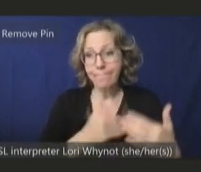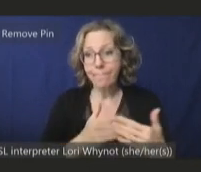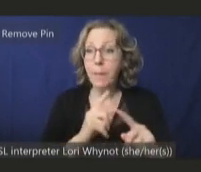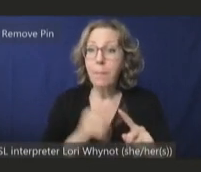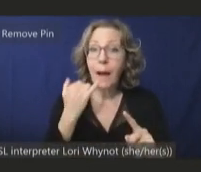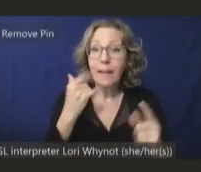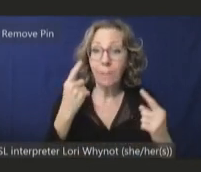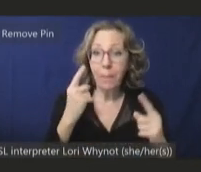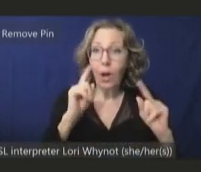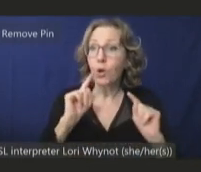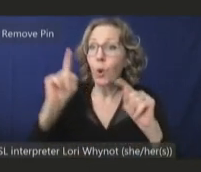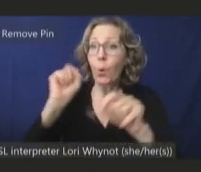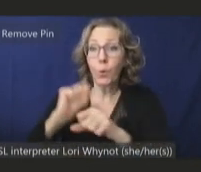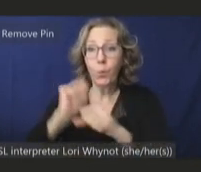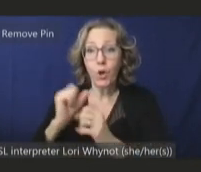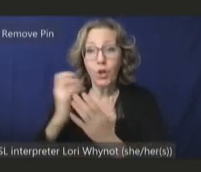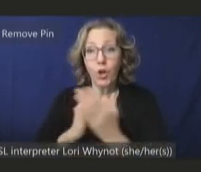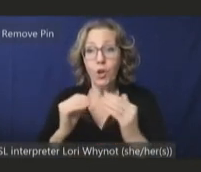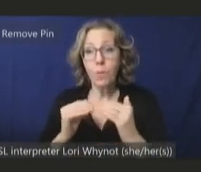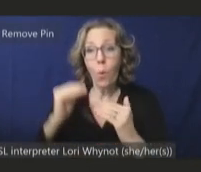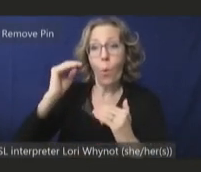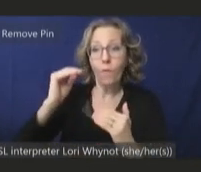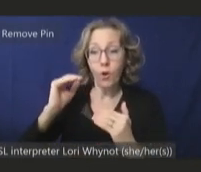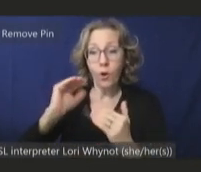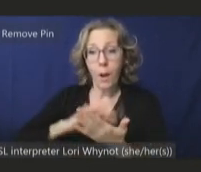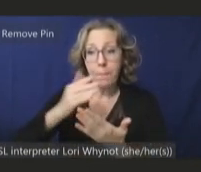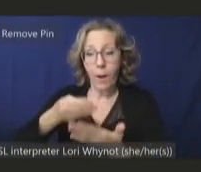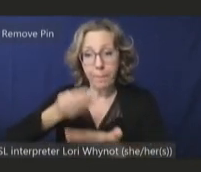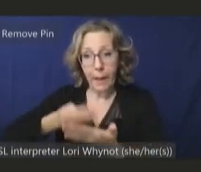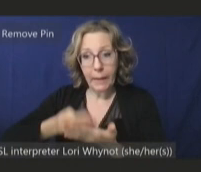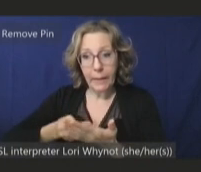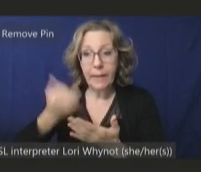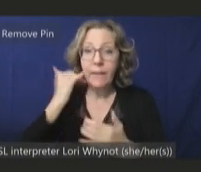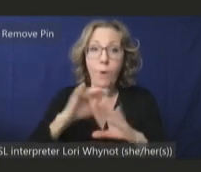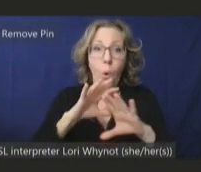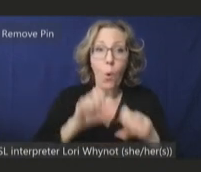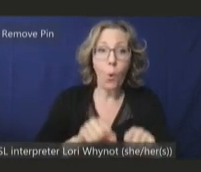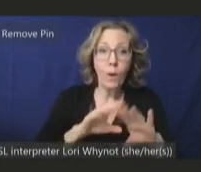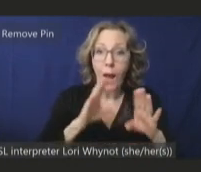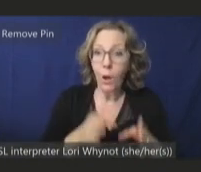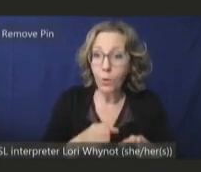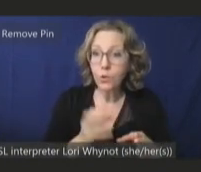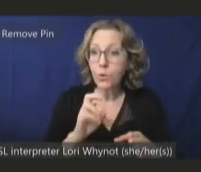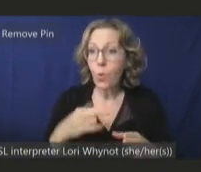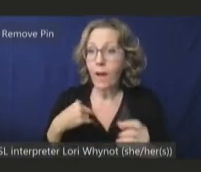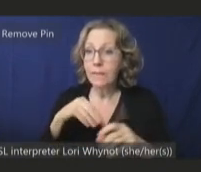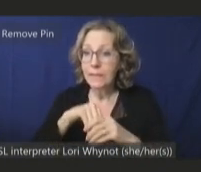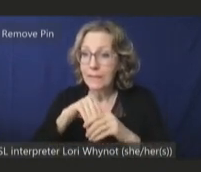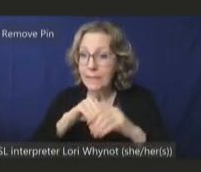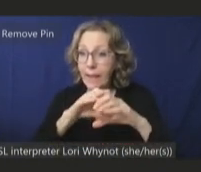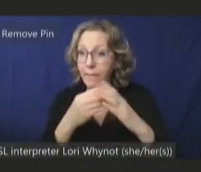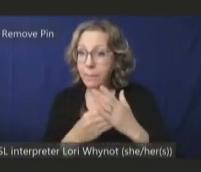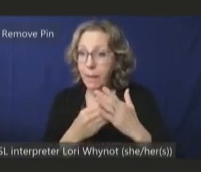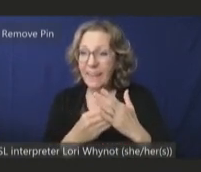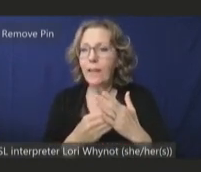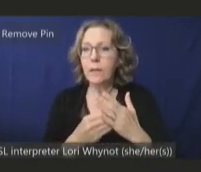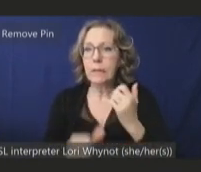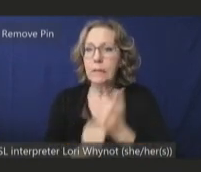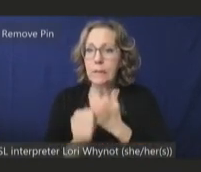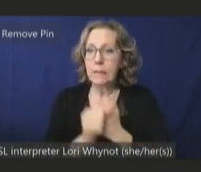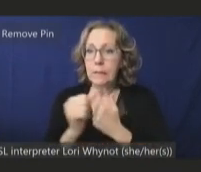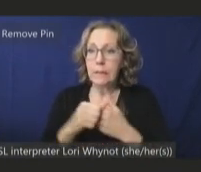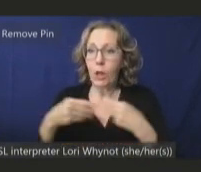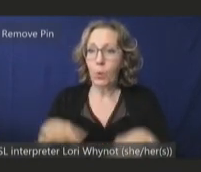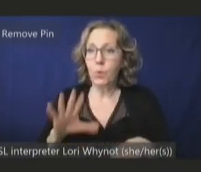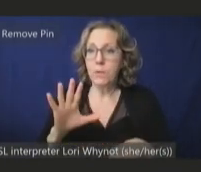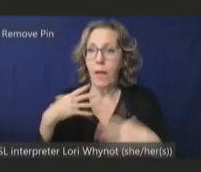or you know, own property or have some savings, oftentimes you're in danger of losing Medicaid. So we recommended